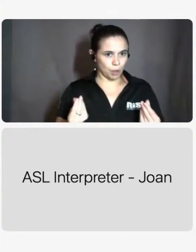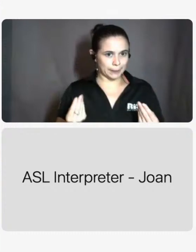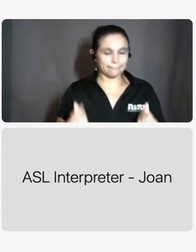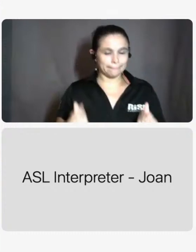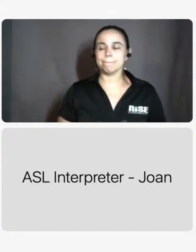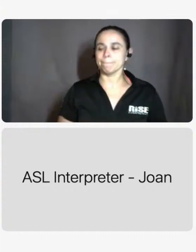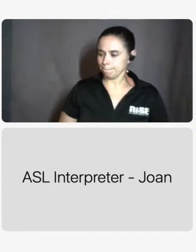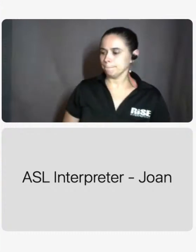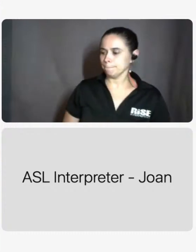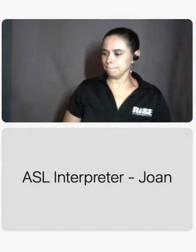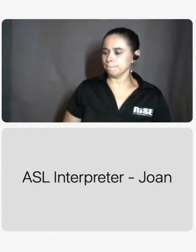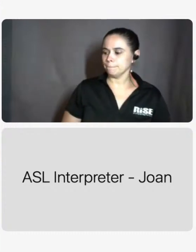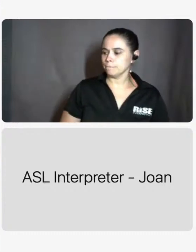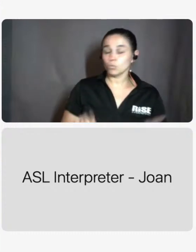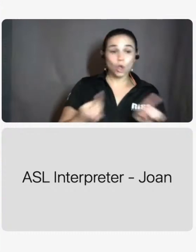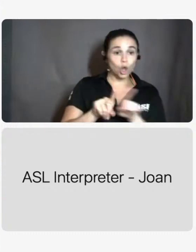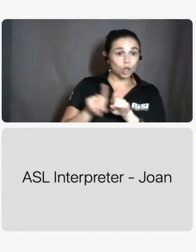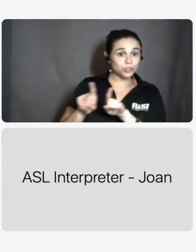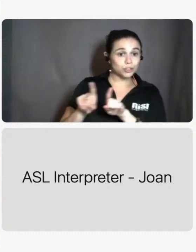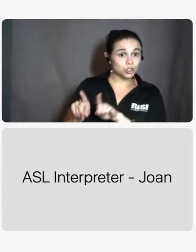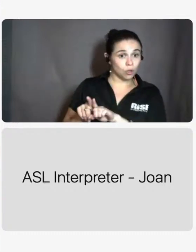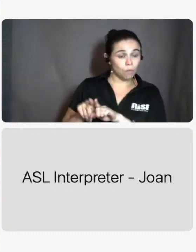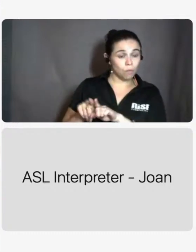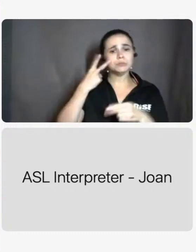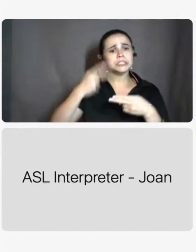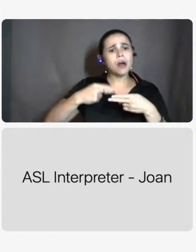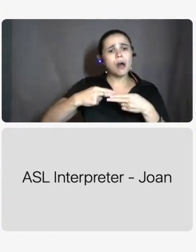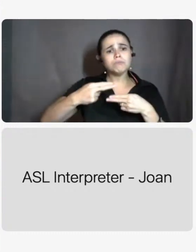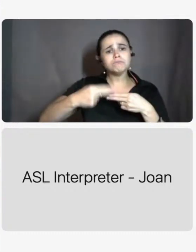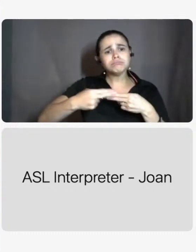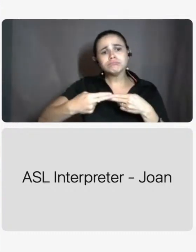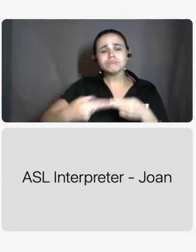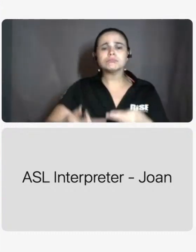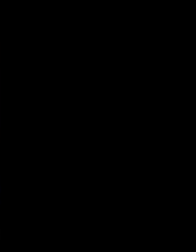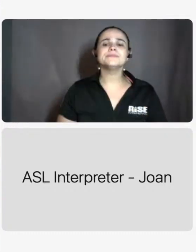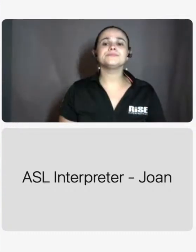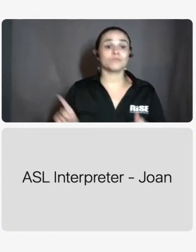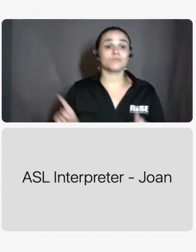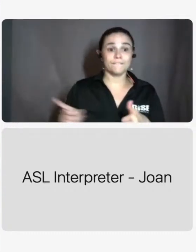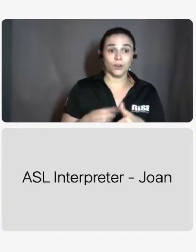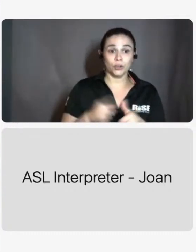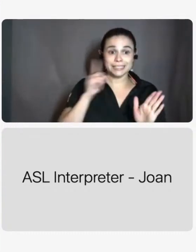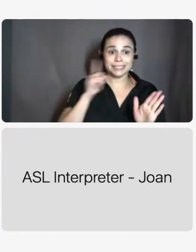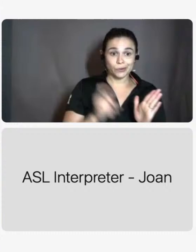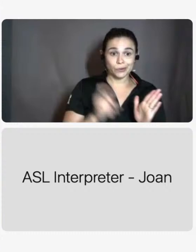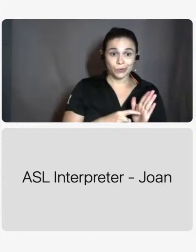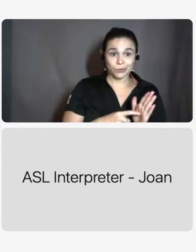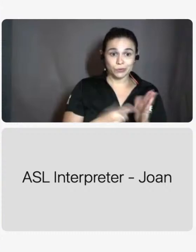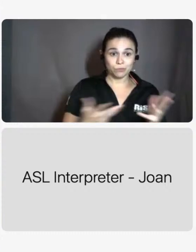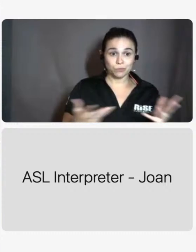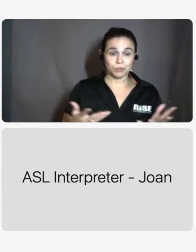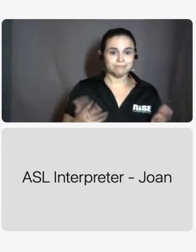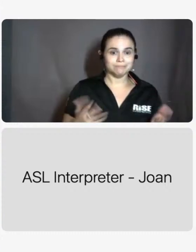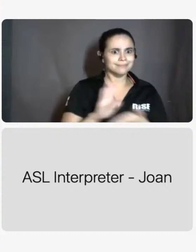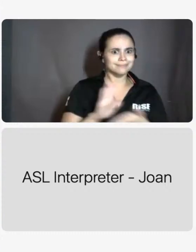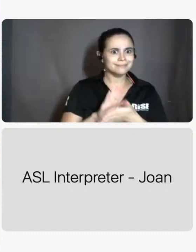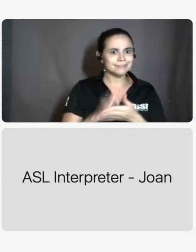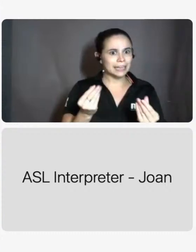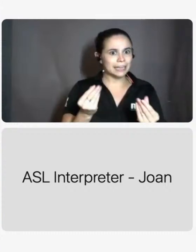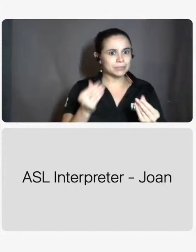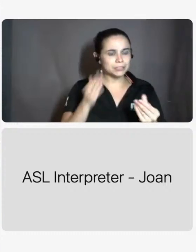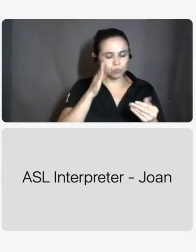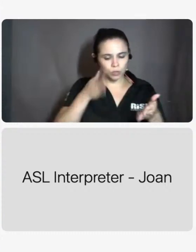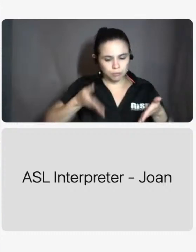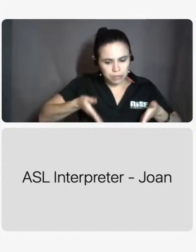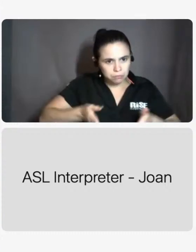that you showed, at first I saw that it's right, the campus is going to be on Cedar, on Cedar, but I also noticed